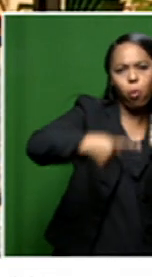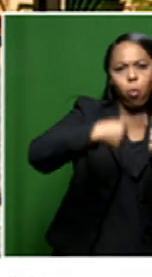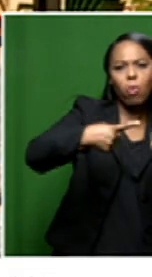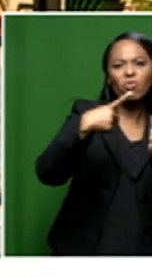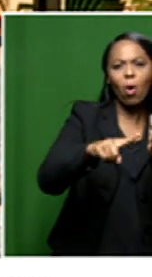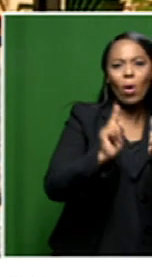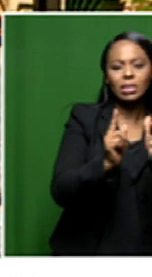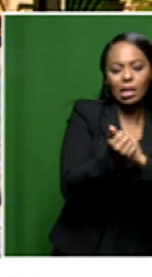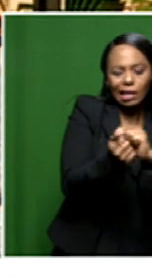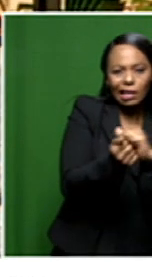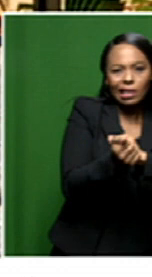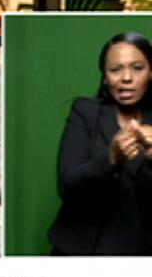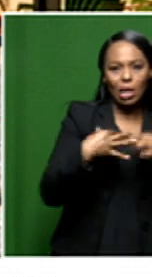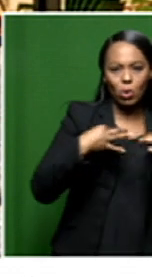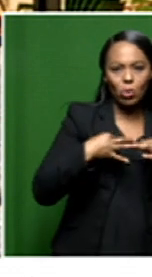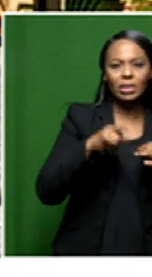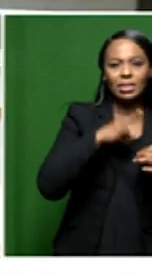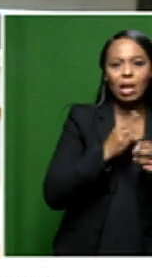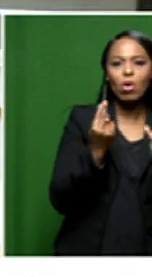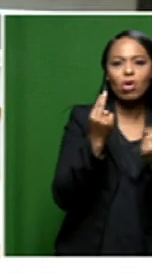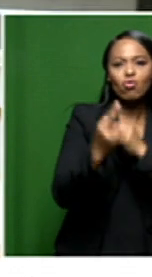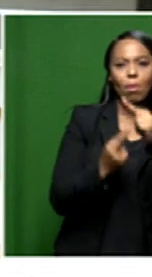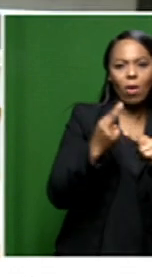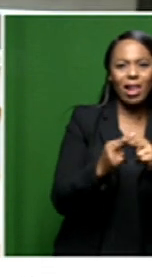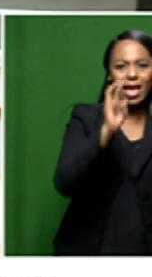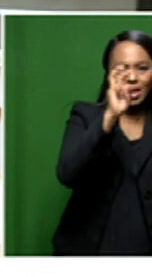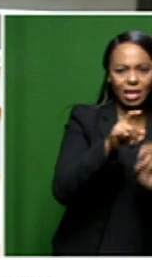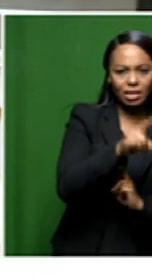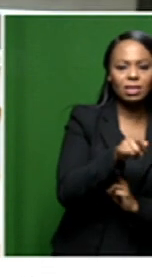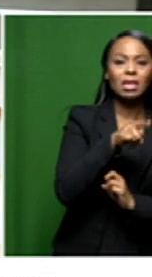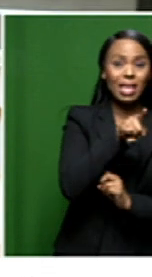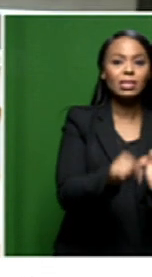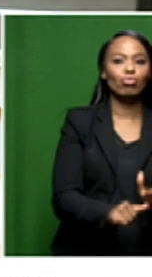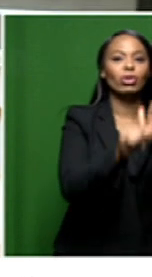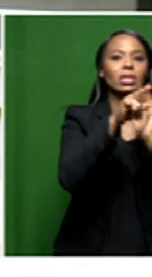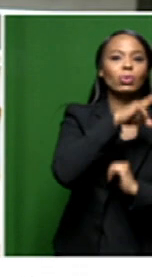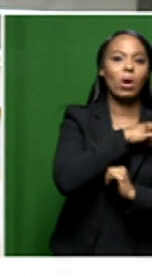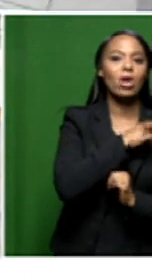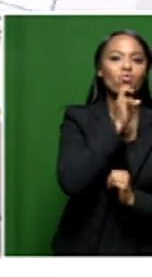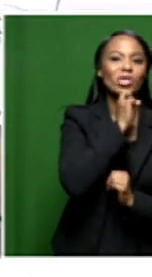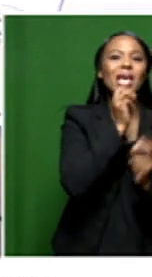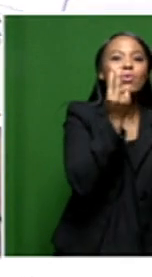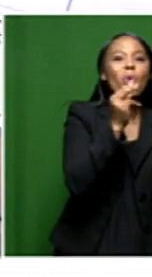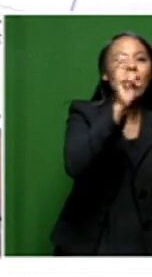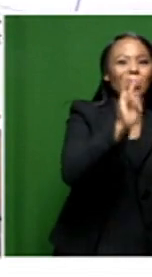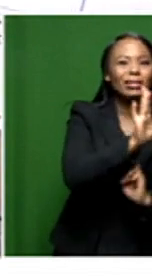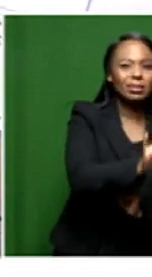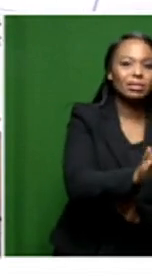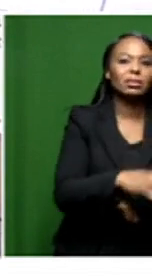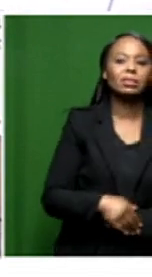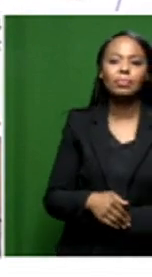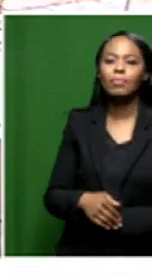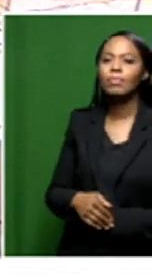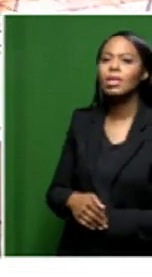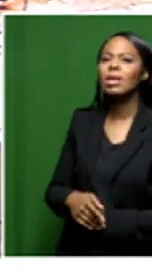it's in the line of renewable energy, which is also very important to me as an engineer. Now, take us through the process of designing the machine. What did that